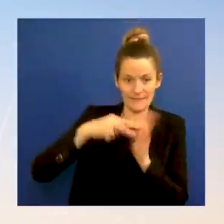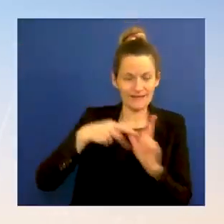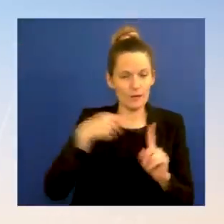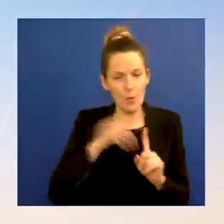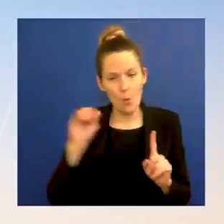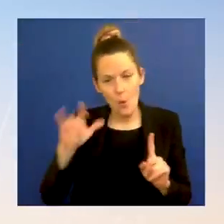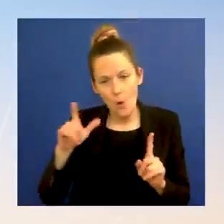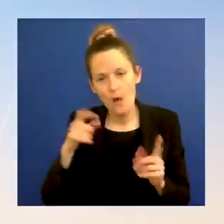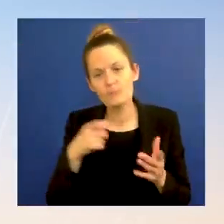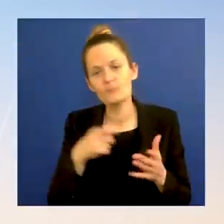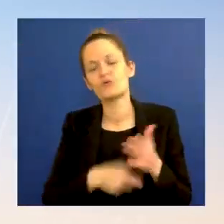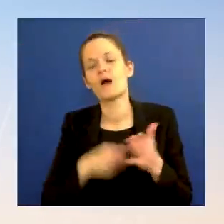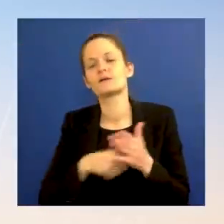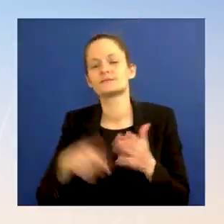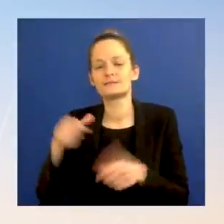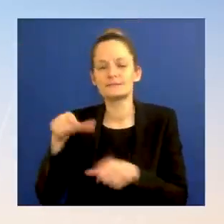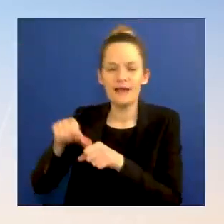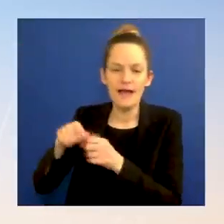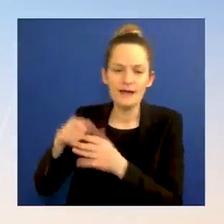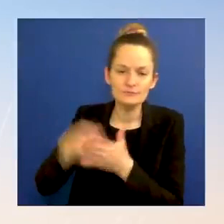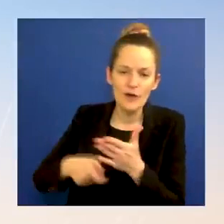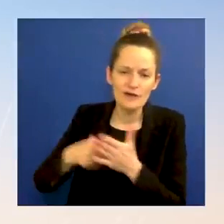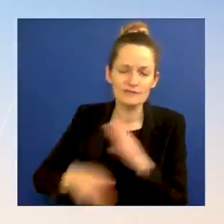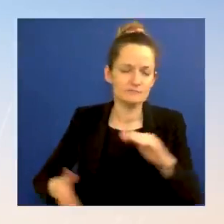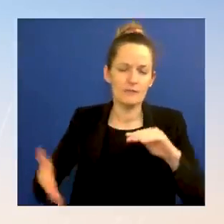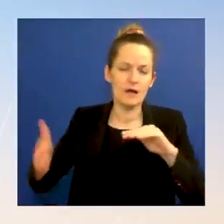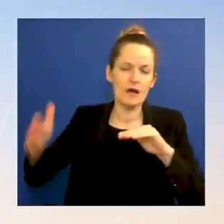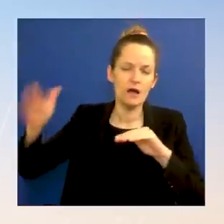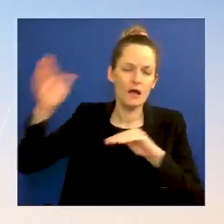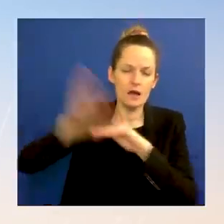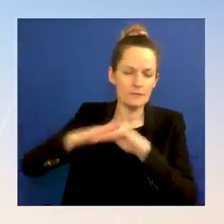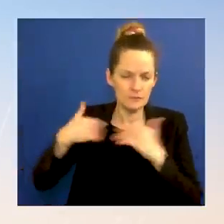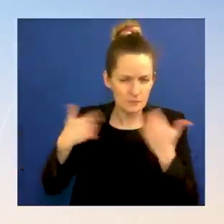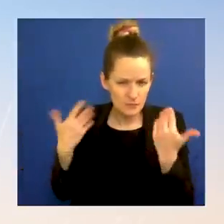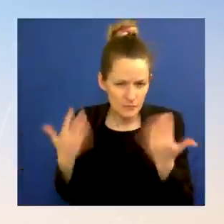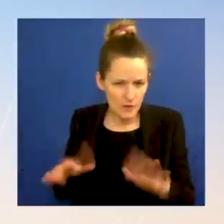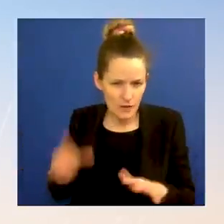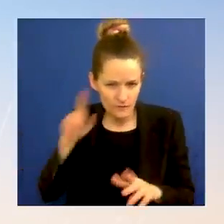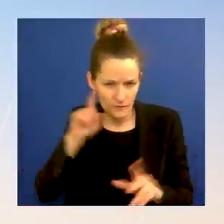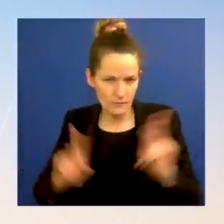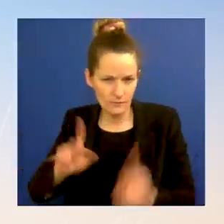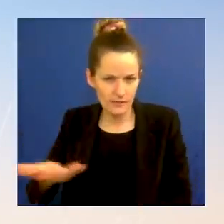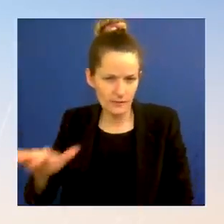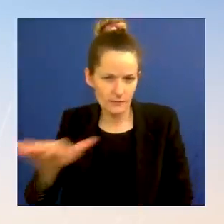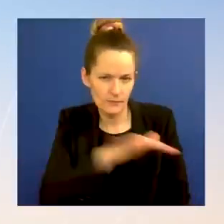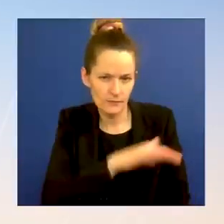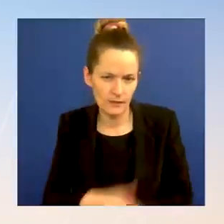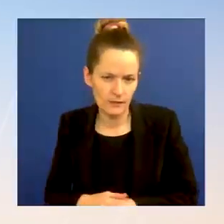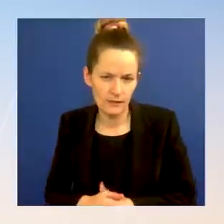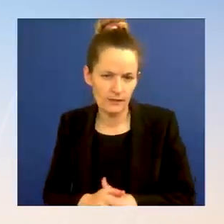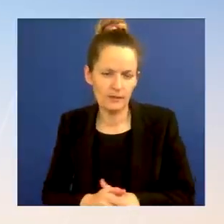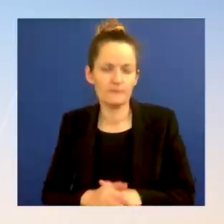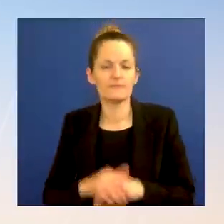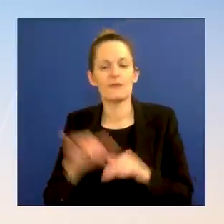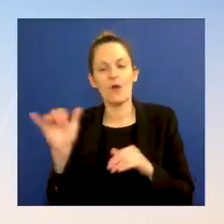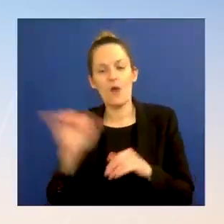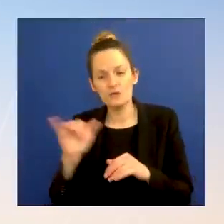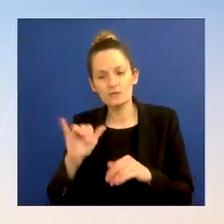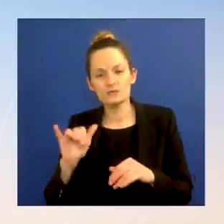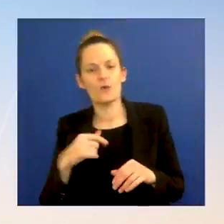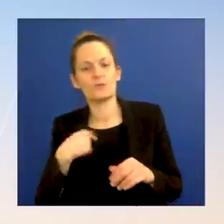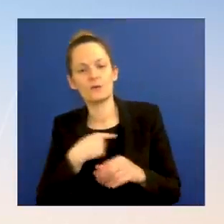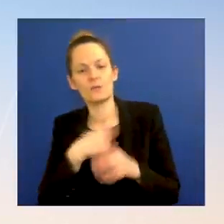American public. And we also are mindful of doing things in a way that is unified with our partners around the world. Can you speak to how the president